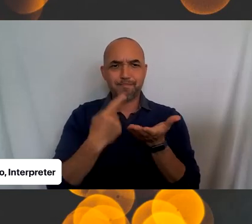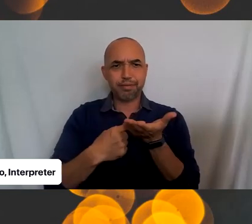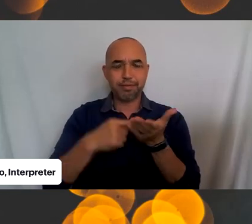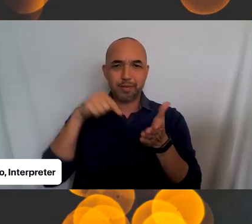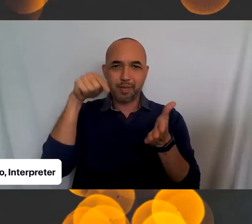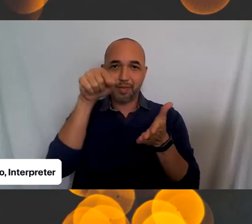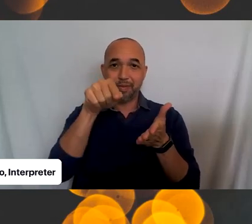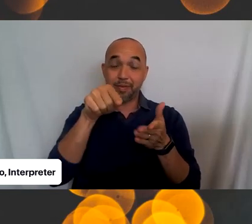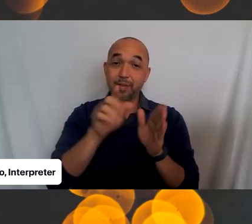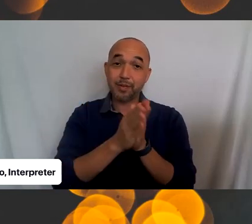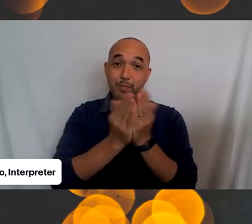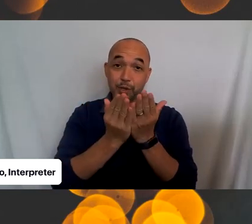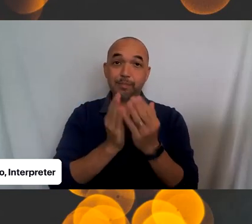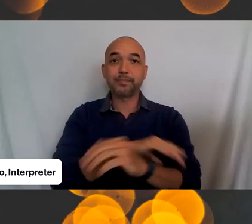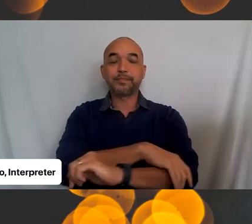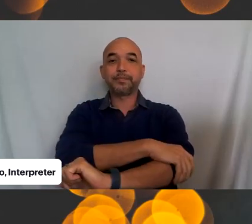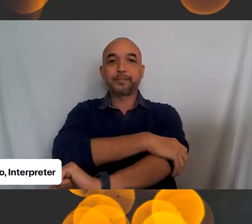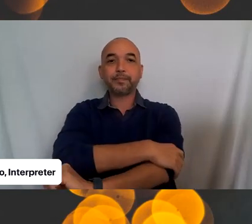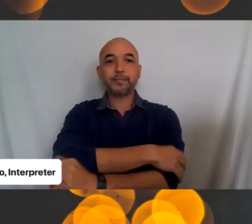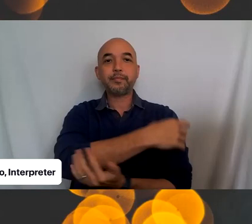and Magic with Breanne Randall. A